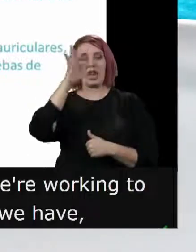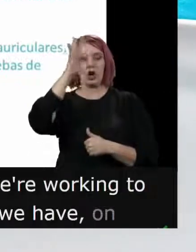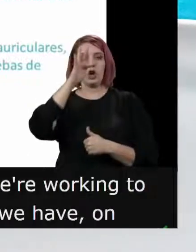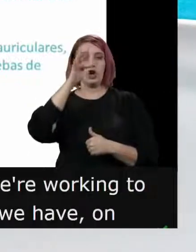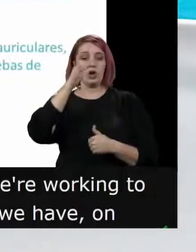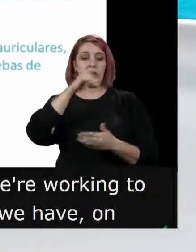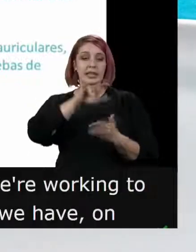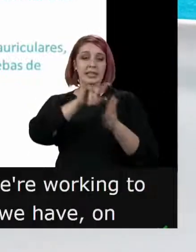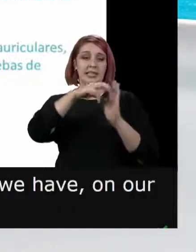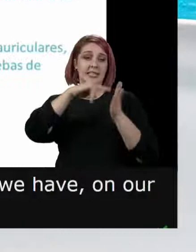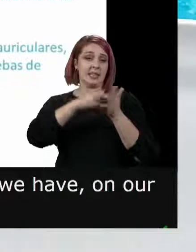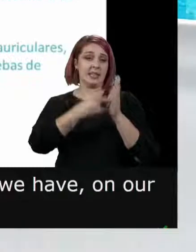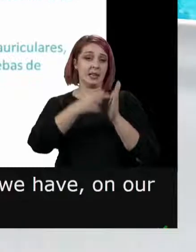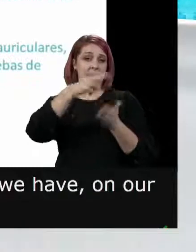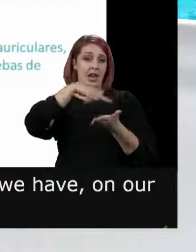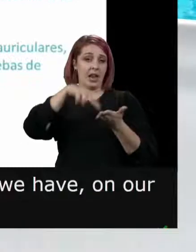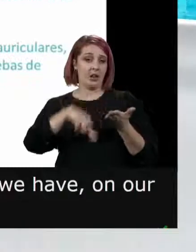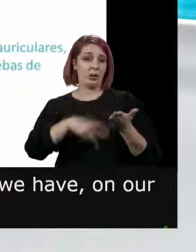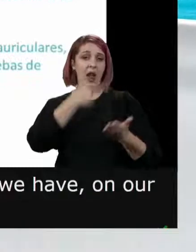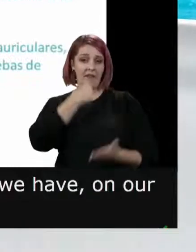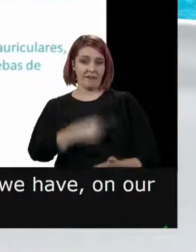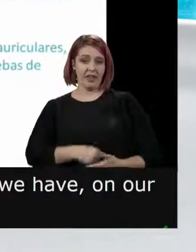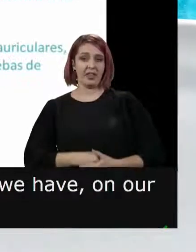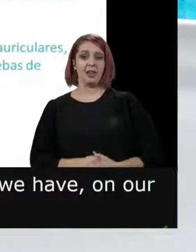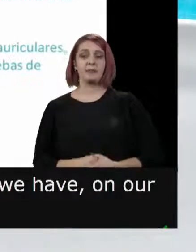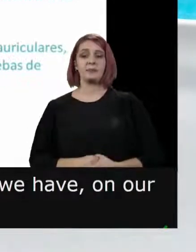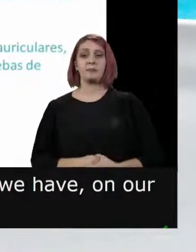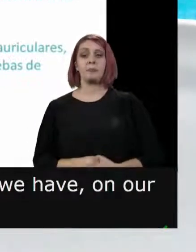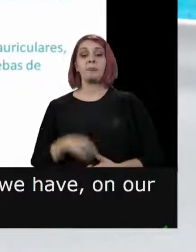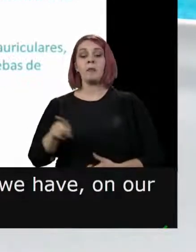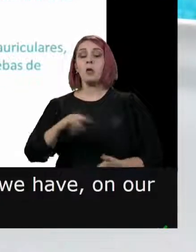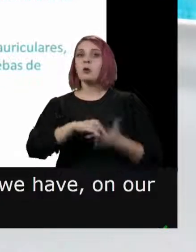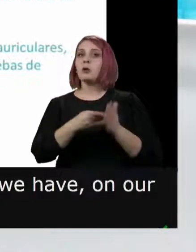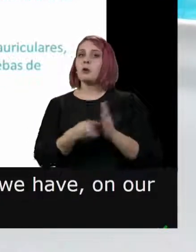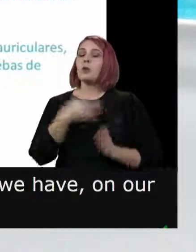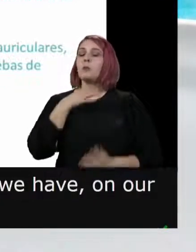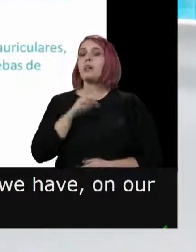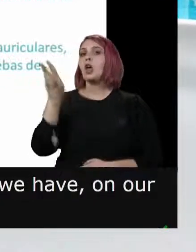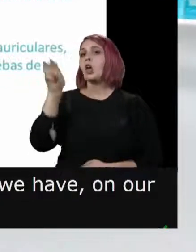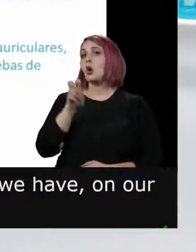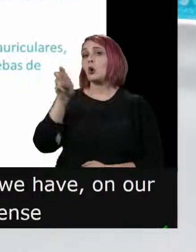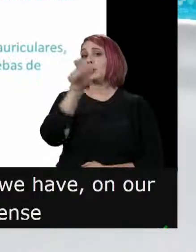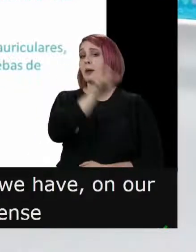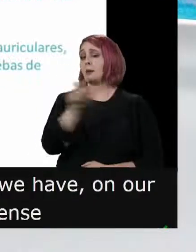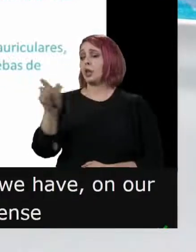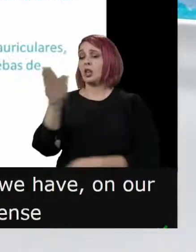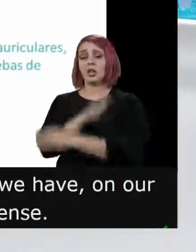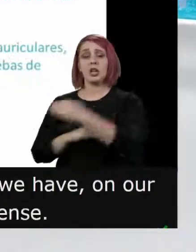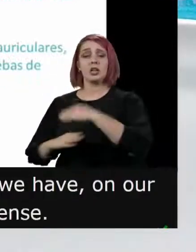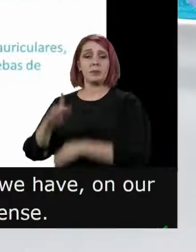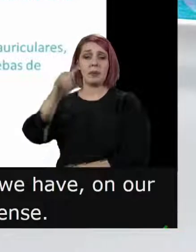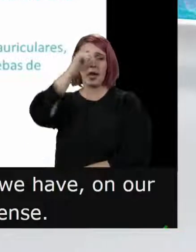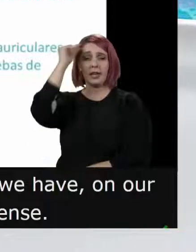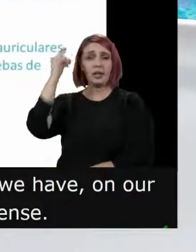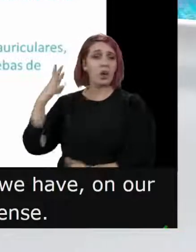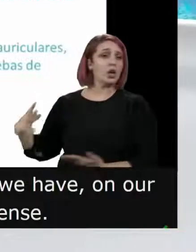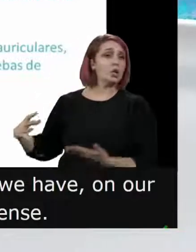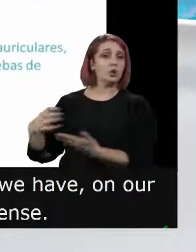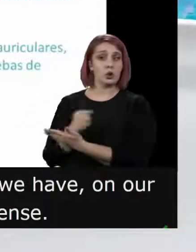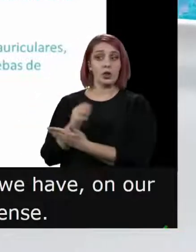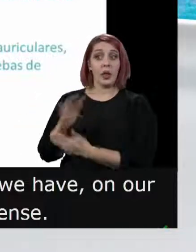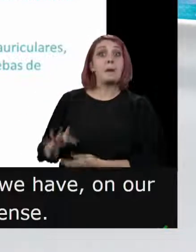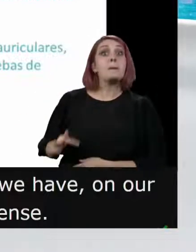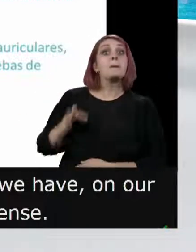theoretical exams for your driving license. We have things that became very useful for people with